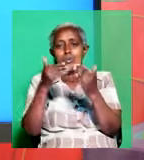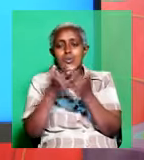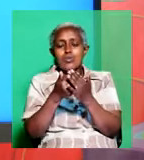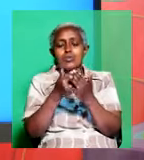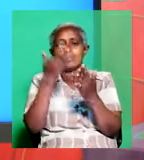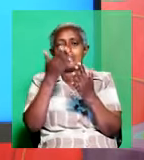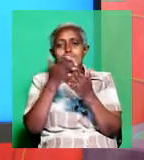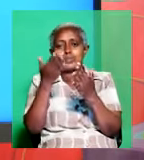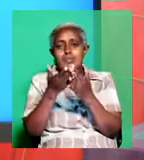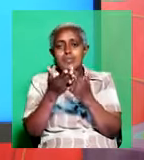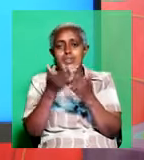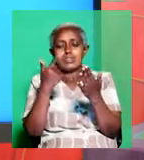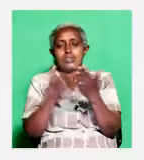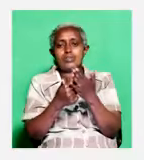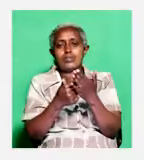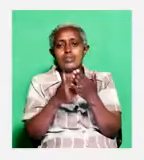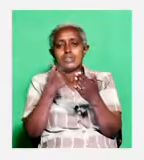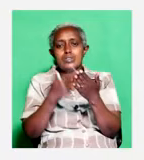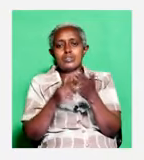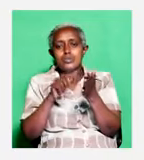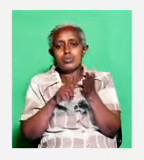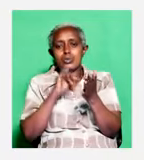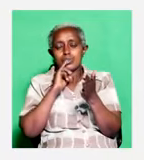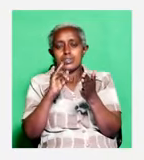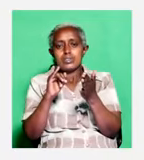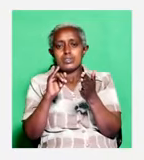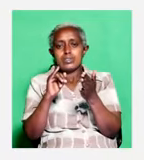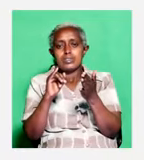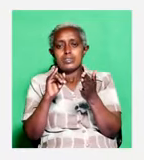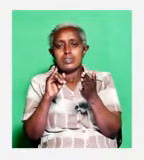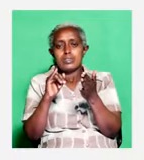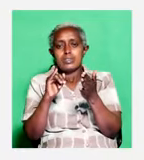of this interval. Therefore, this point is this